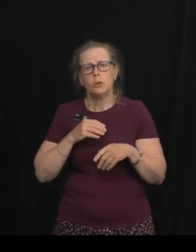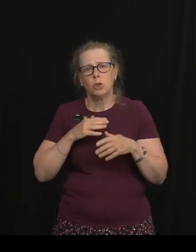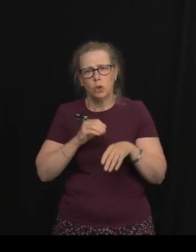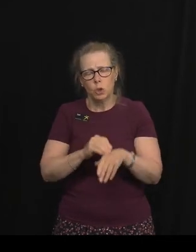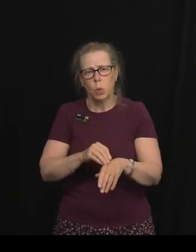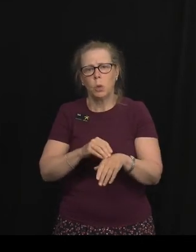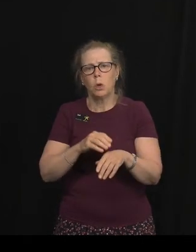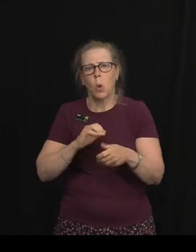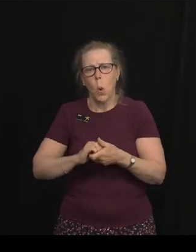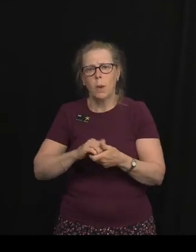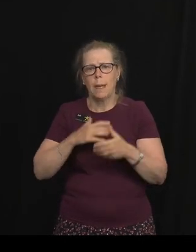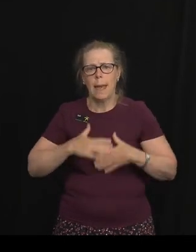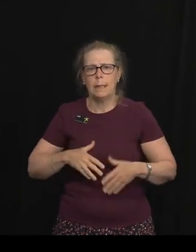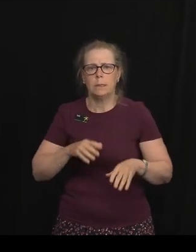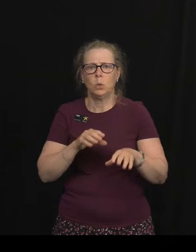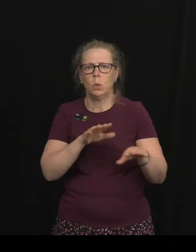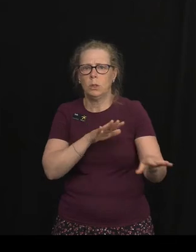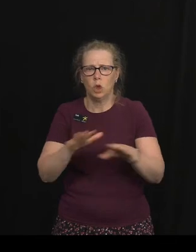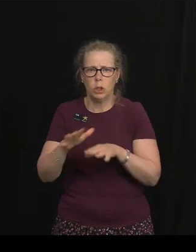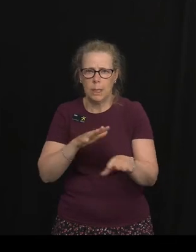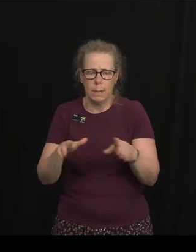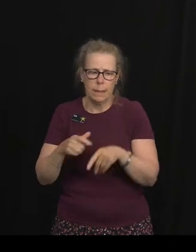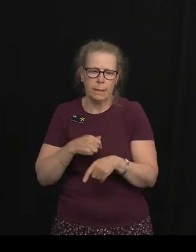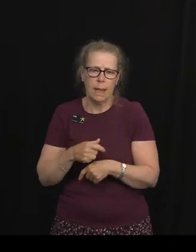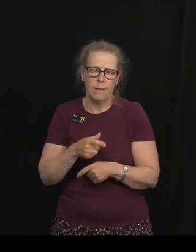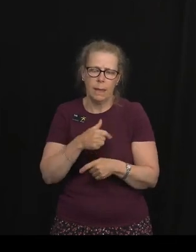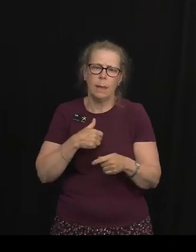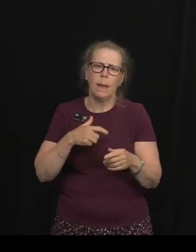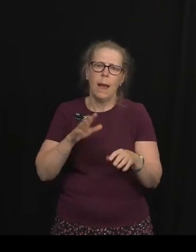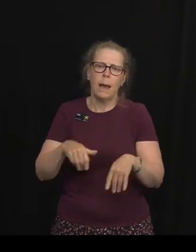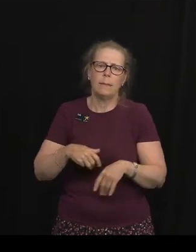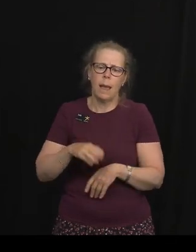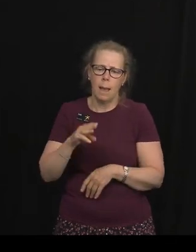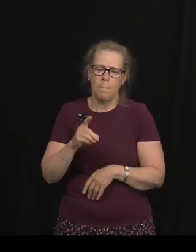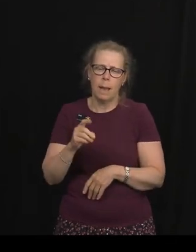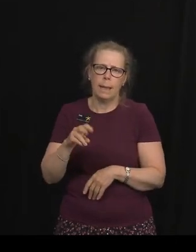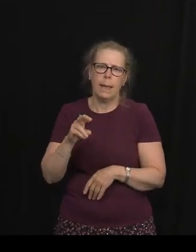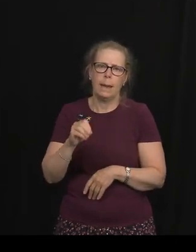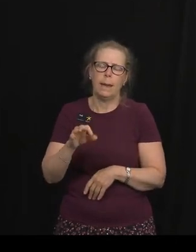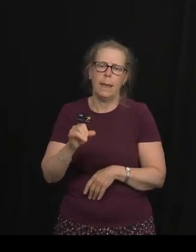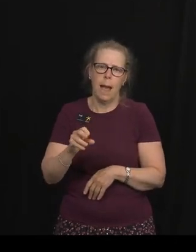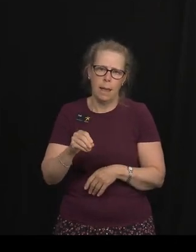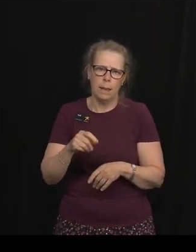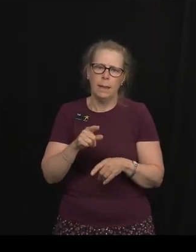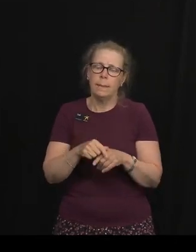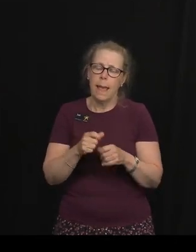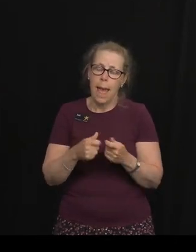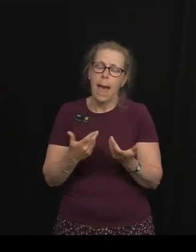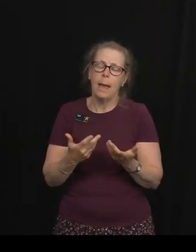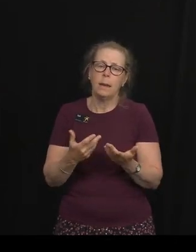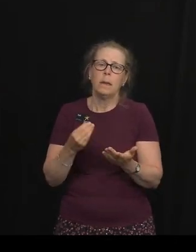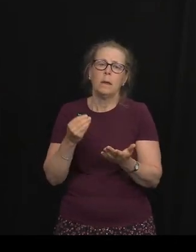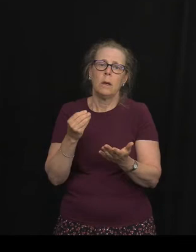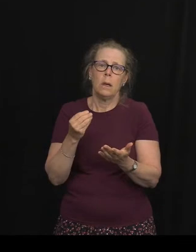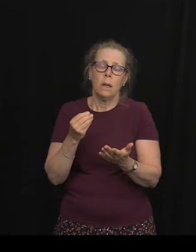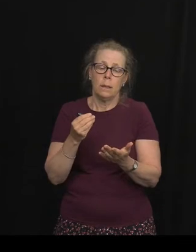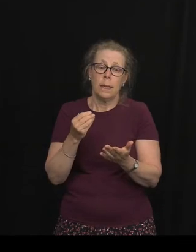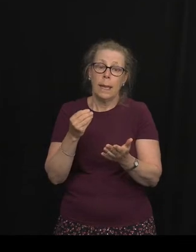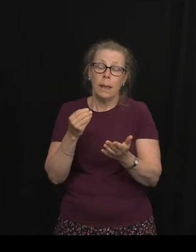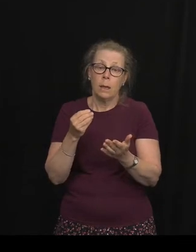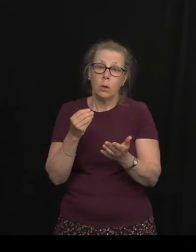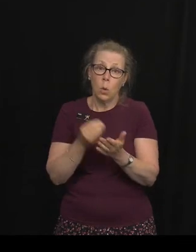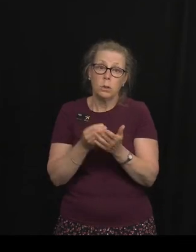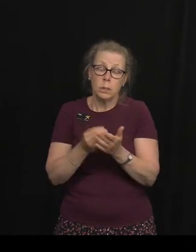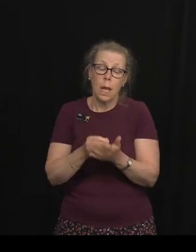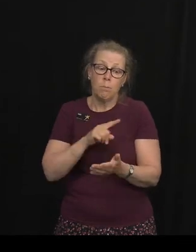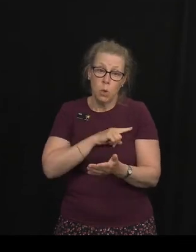treat HIV, malaria, neglected tropical diseases, which are costing the highest rate of mortality in that